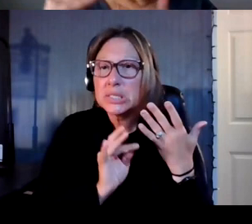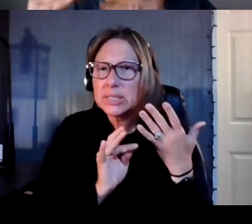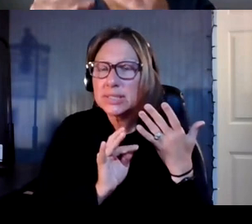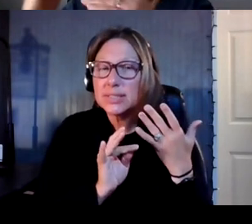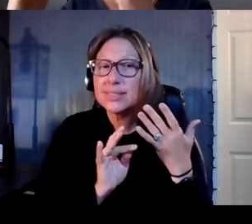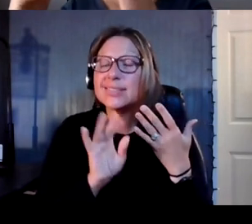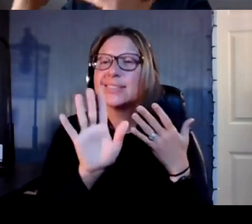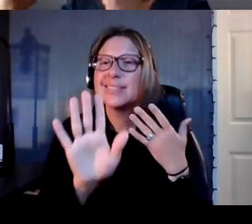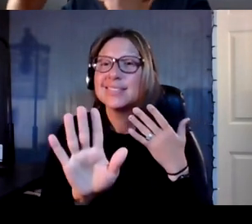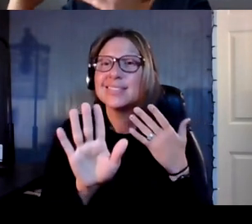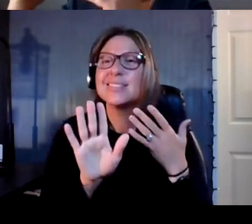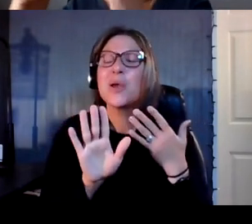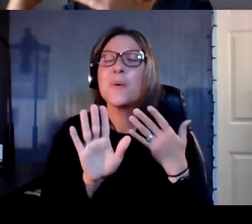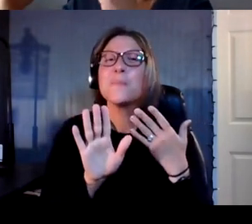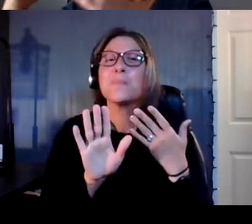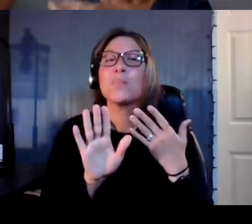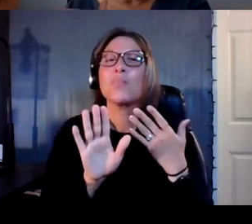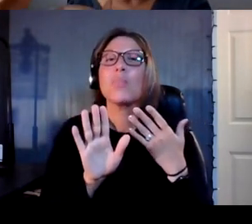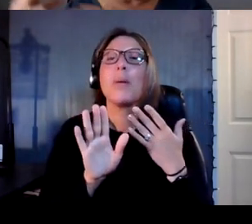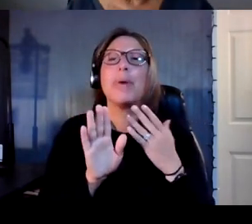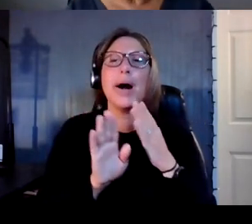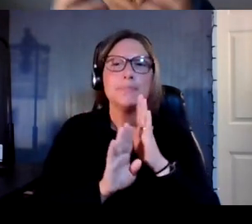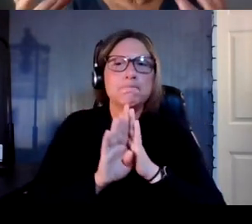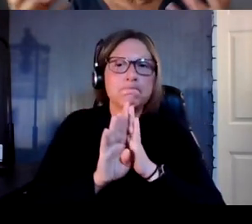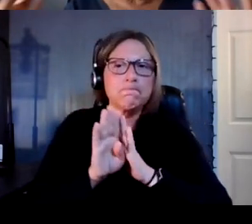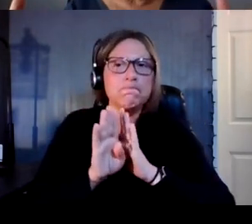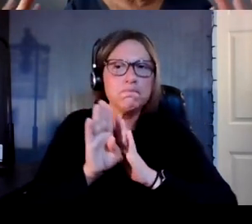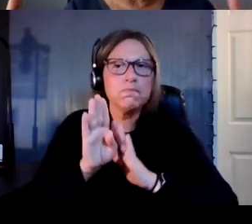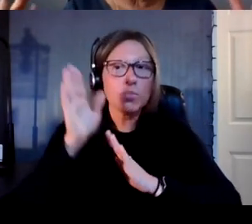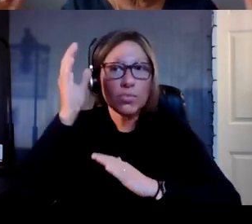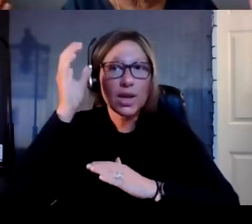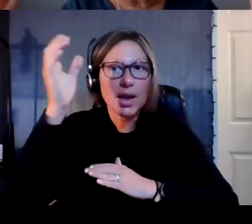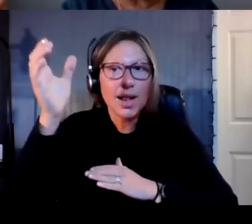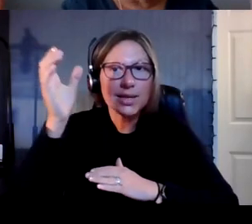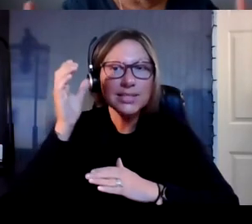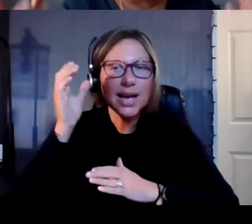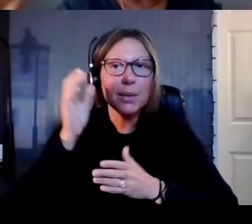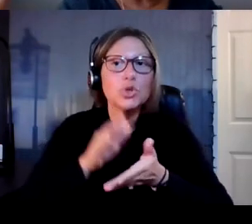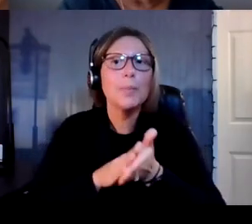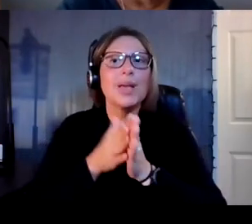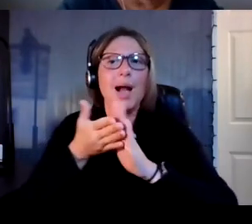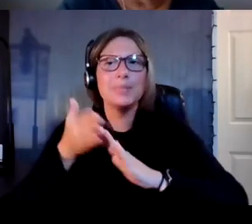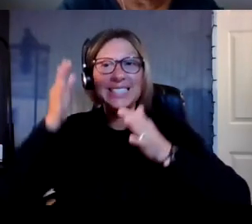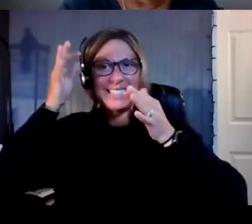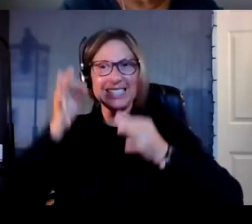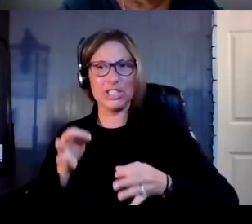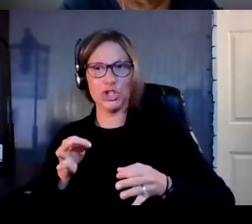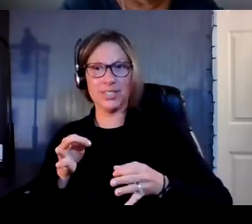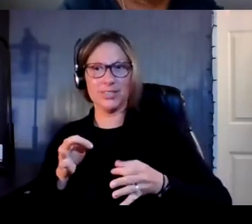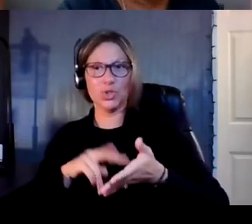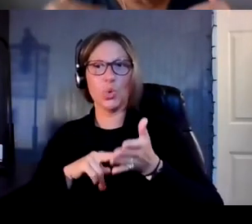but we're also building those concepts so that it becomes decisions as they become